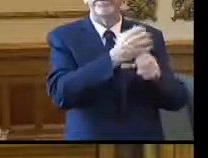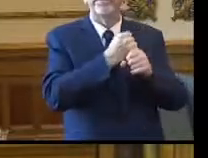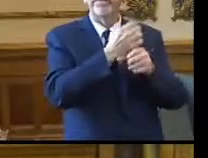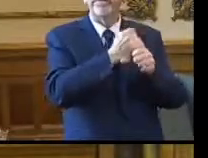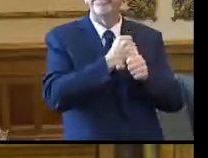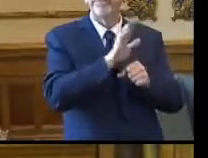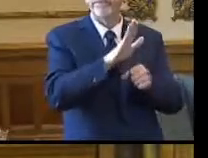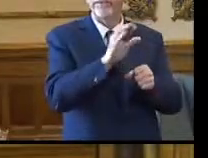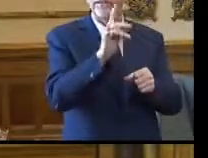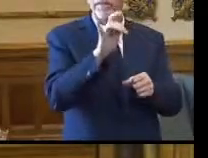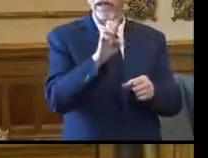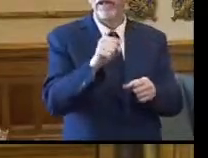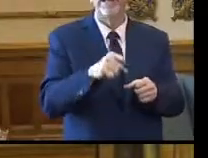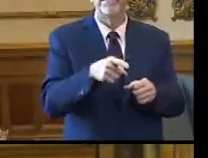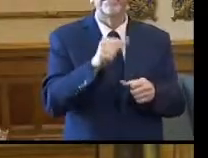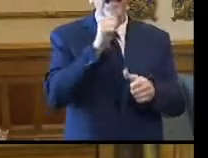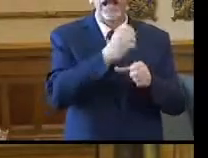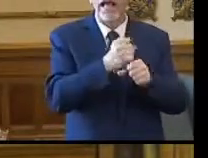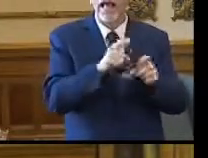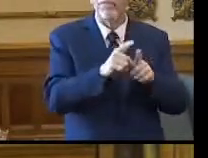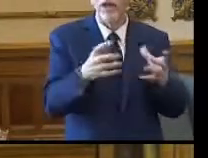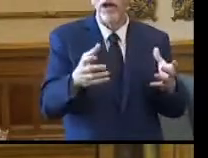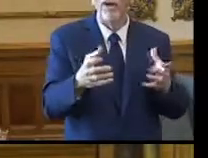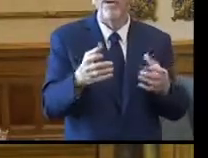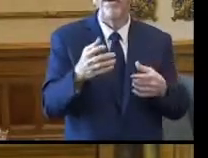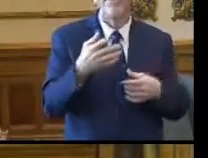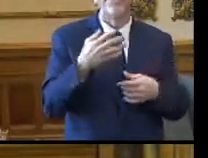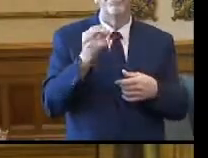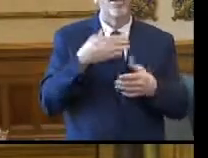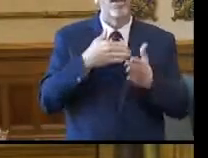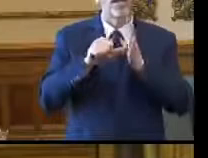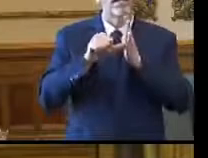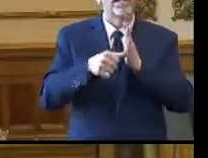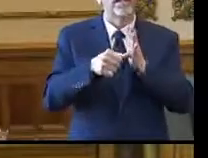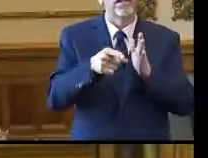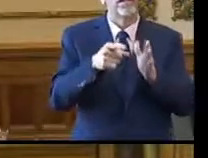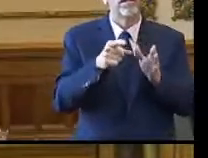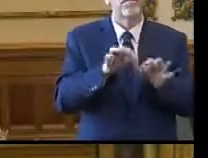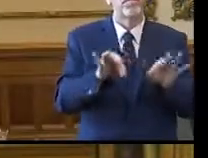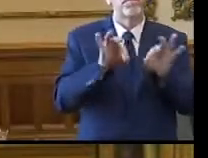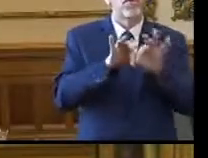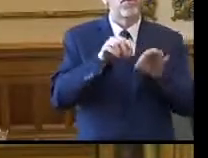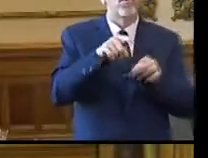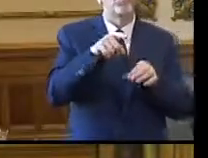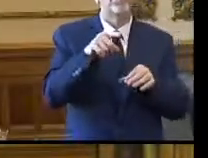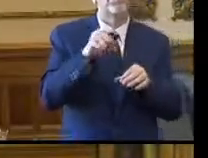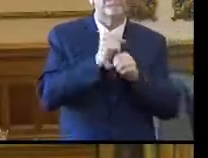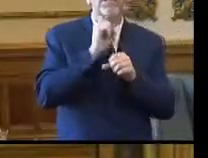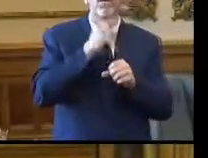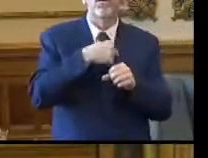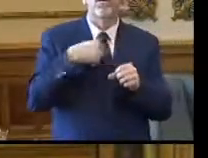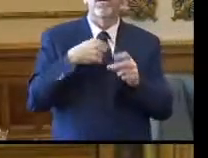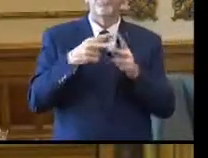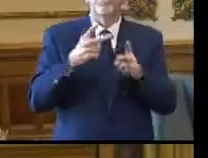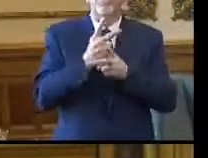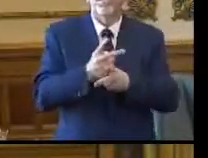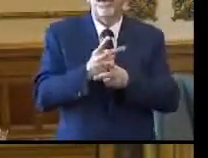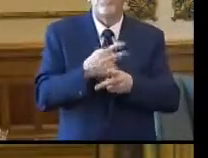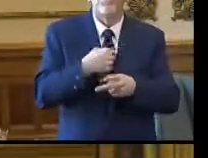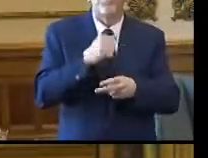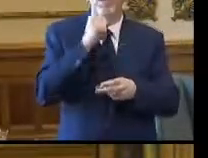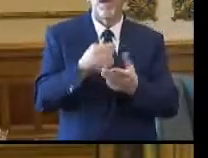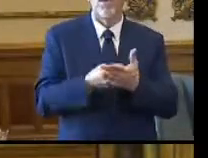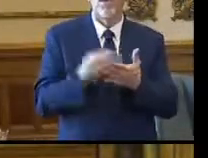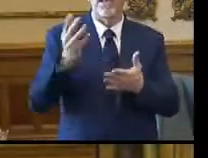chain, or maybe not getting quite as much. So the emphasis here is on the importance being very, very careful not to waste